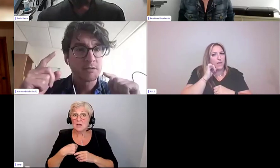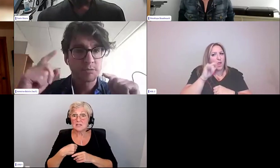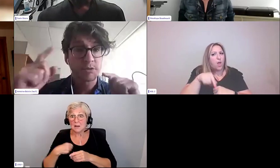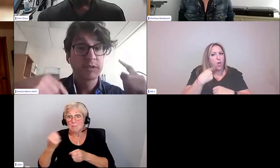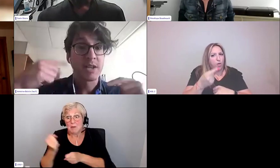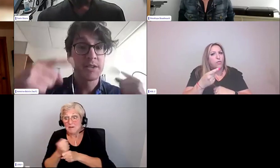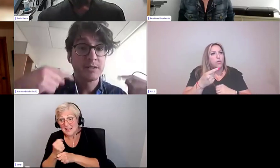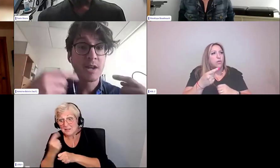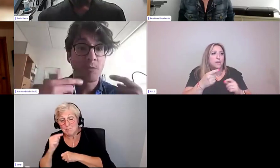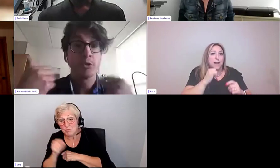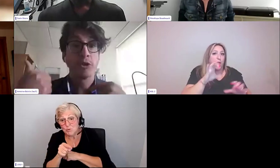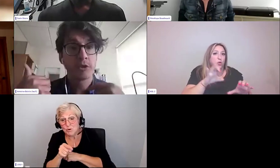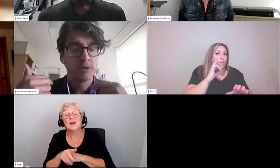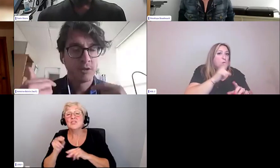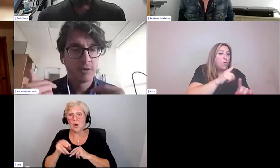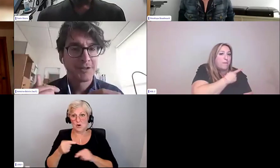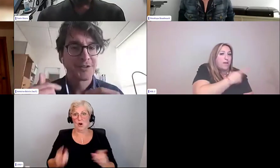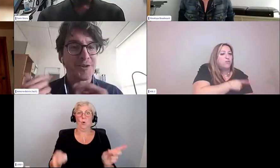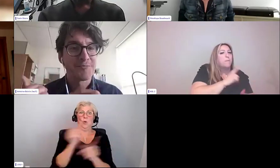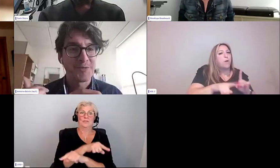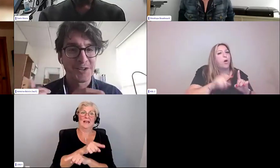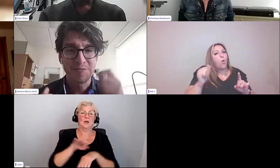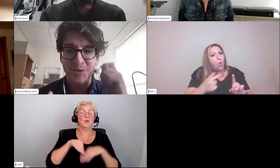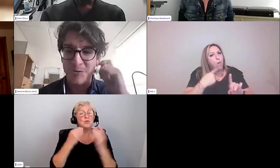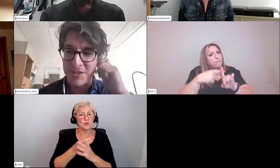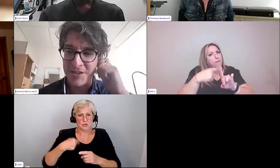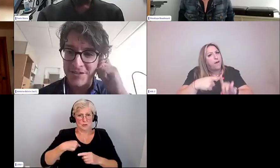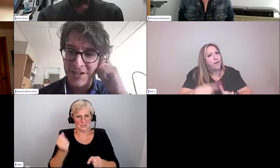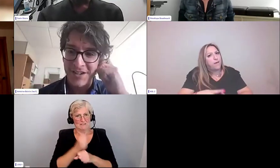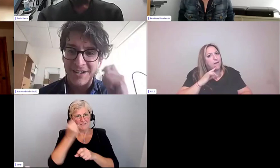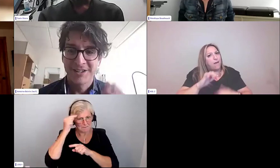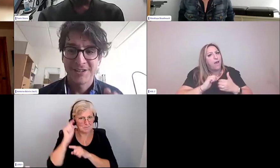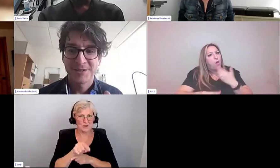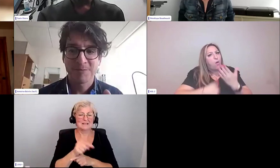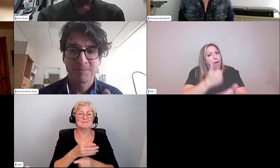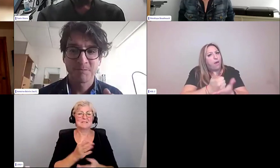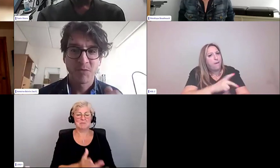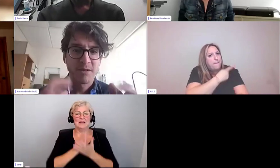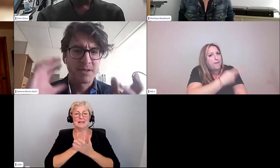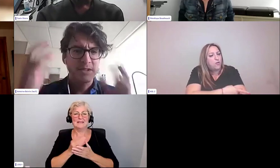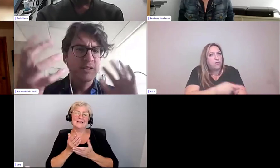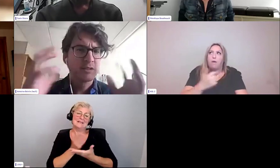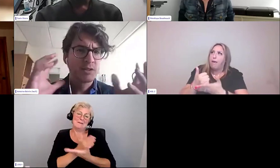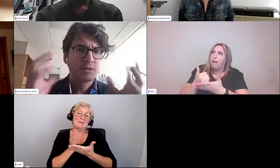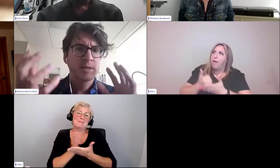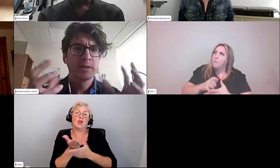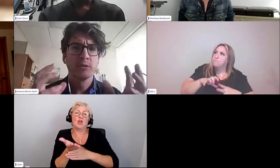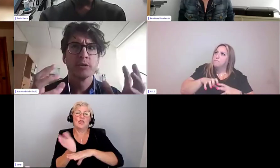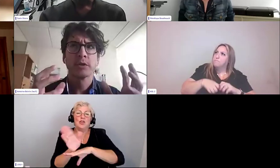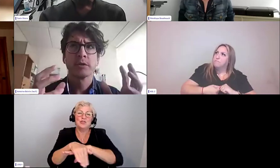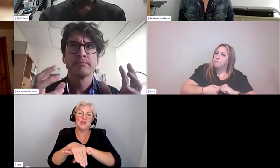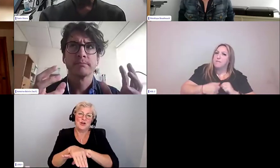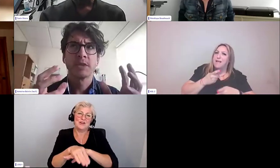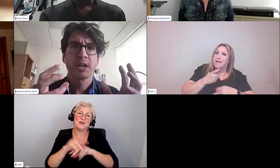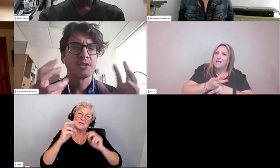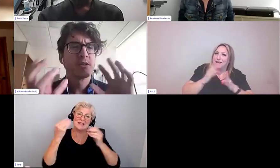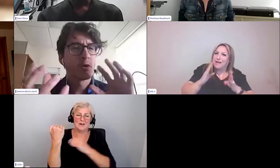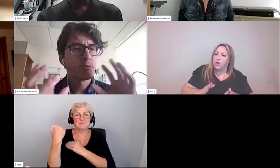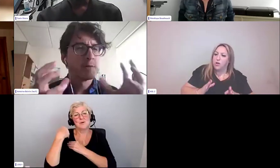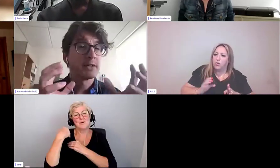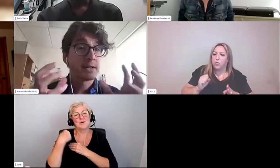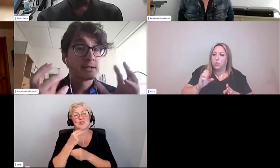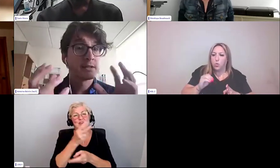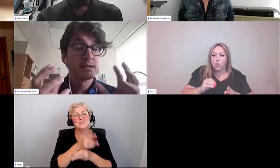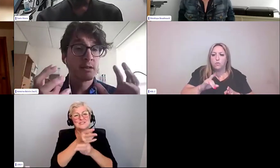that I didn't do for the patient, but all the things that I had done for her. So this helped me in my grieving as a caretaker. So